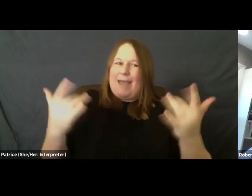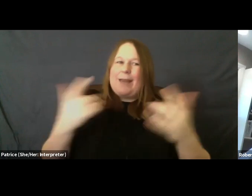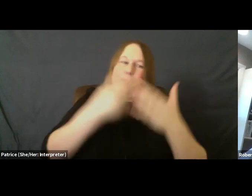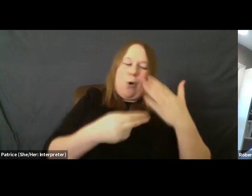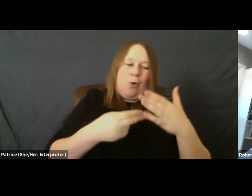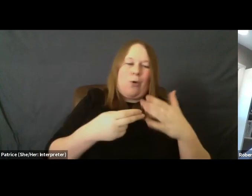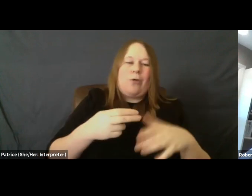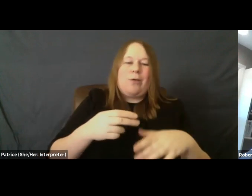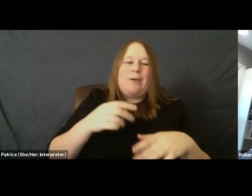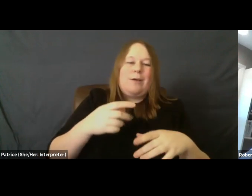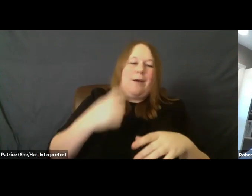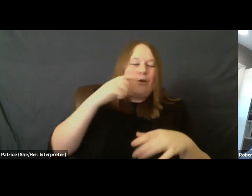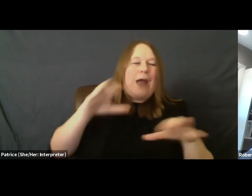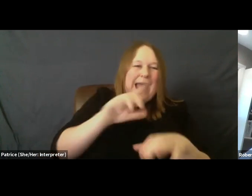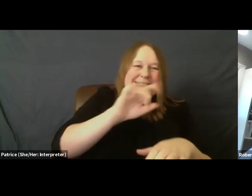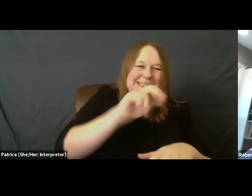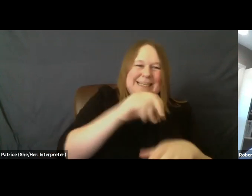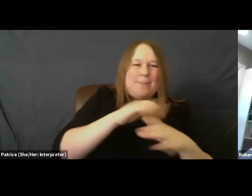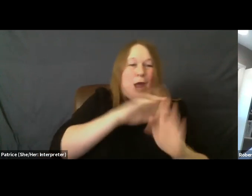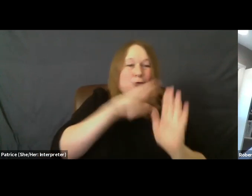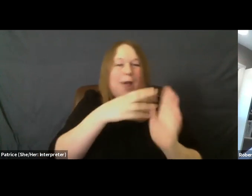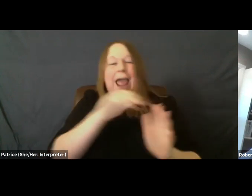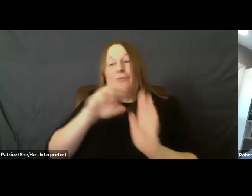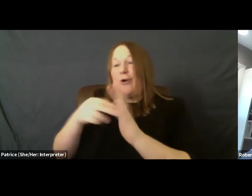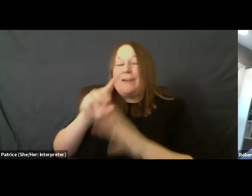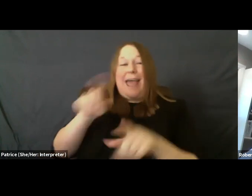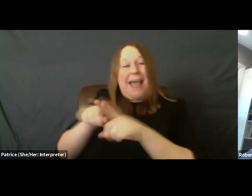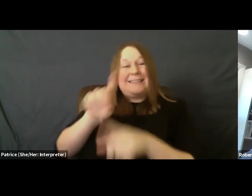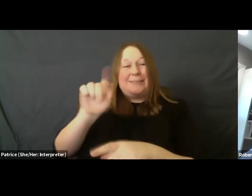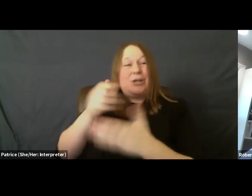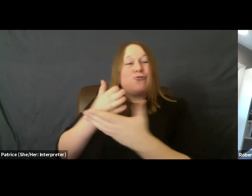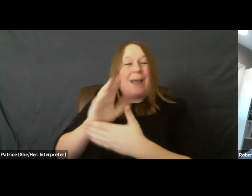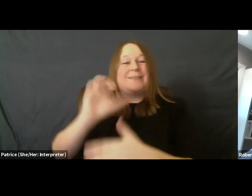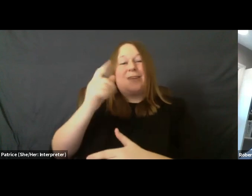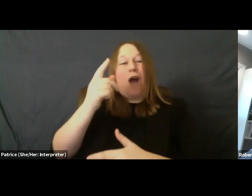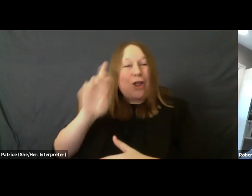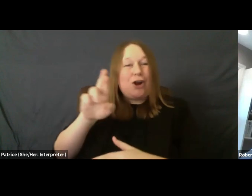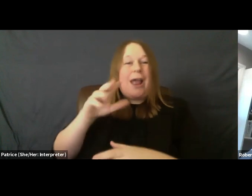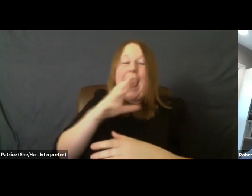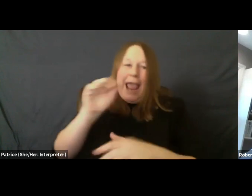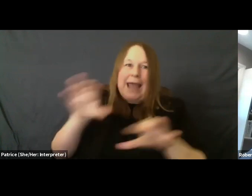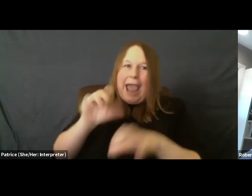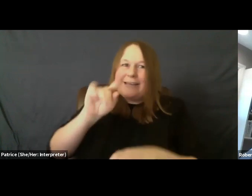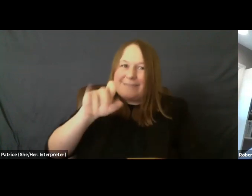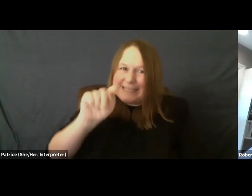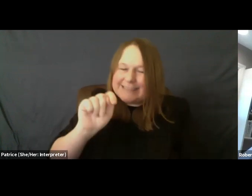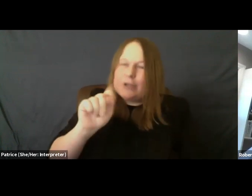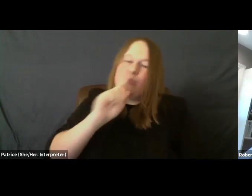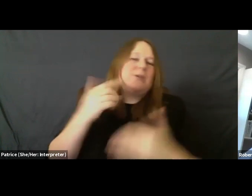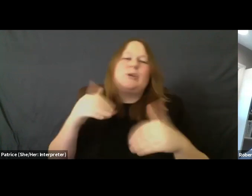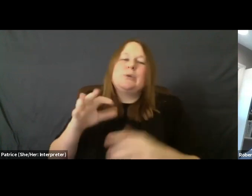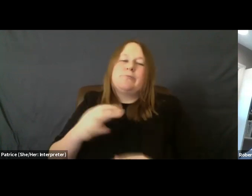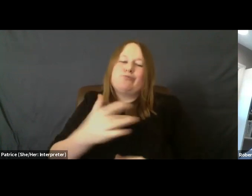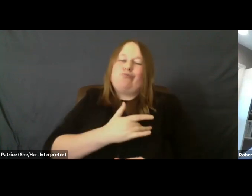my capacity as acting dean and in my role as a disability rights scholar and activist, is really very special